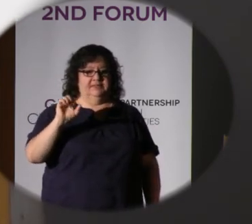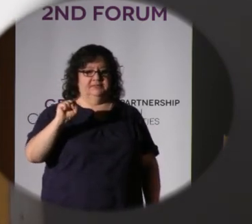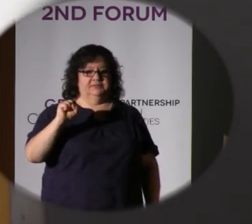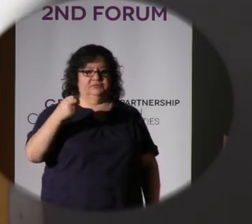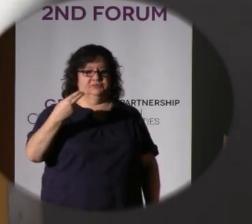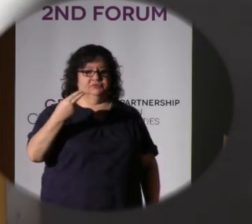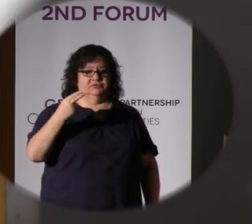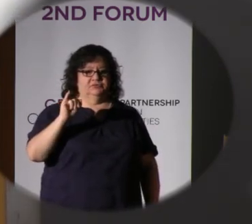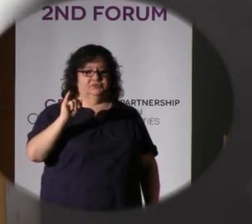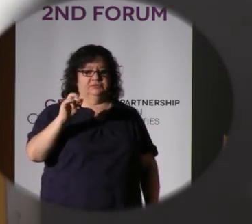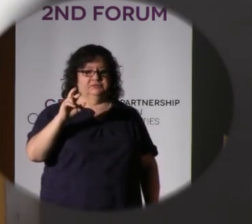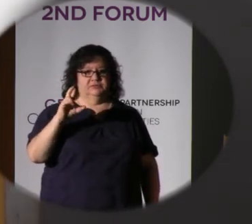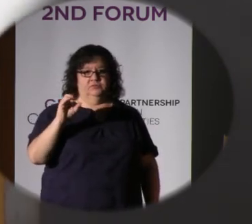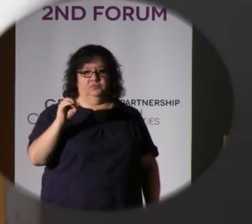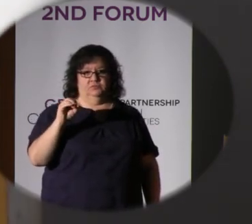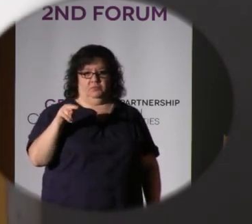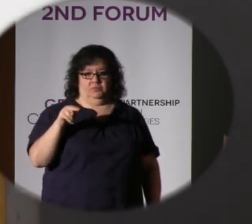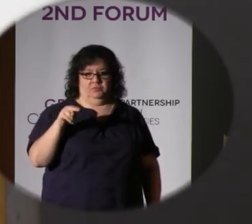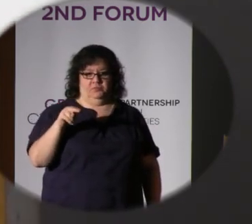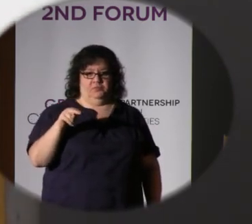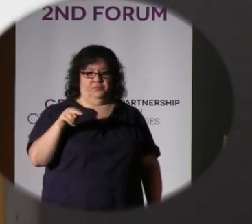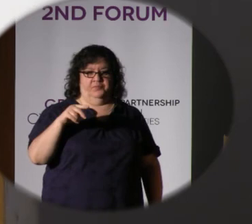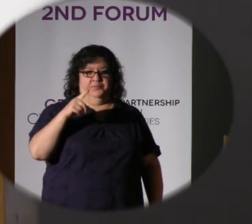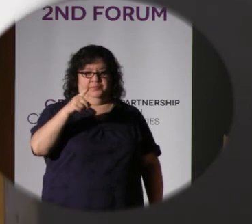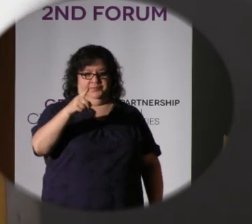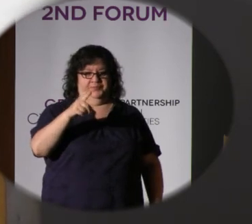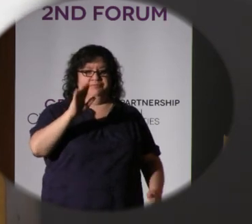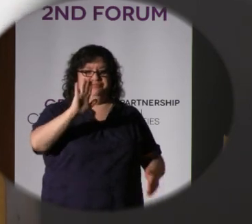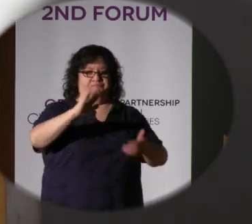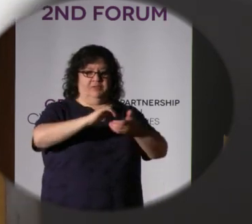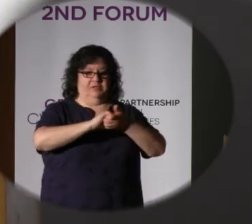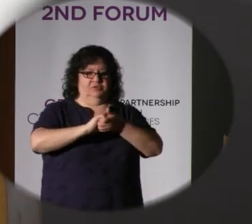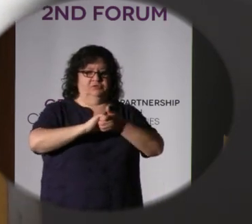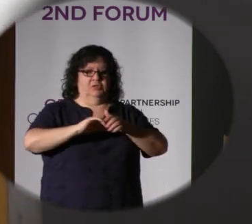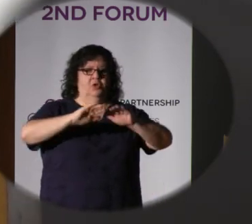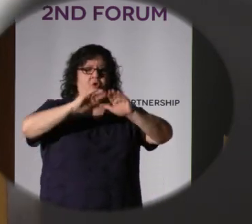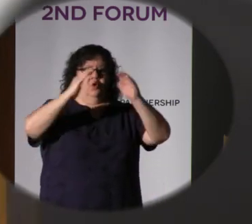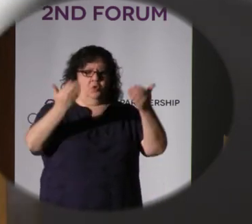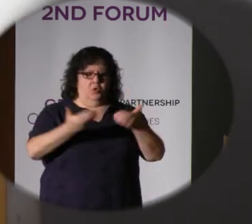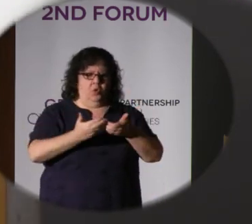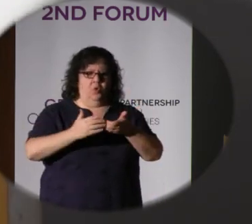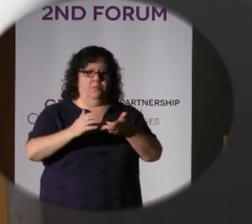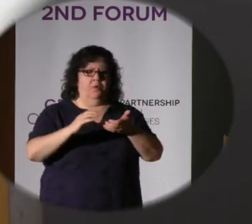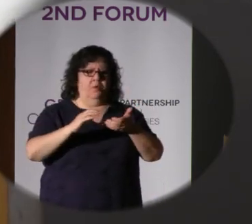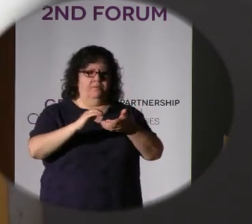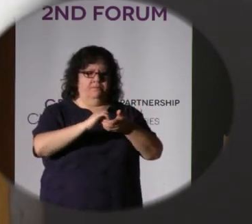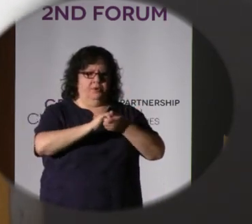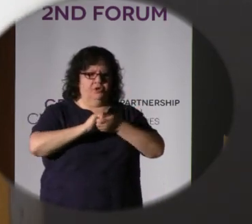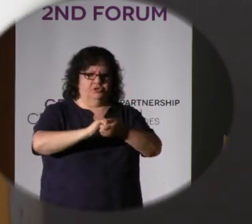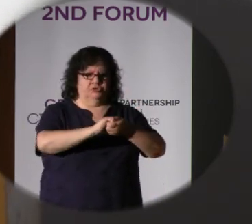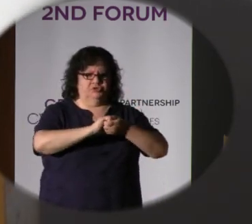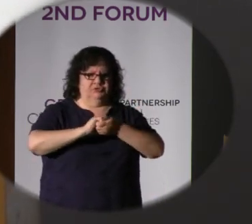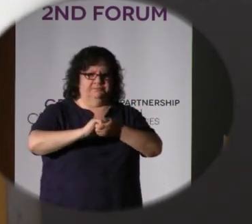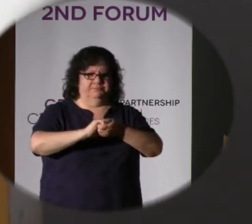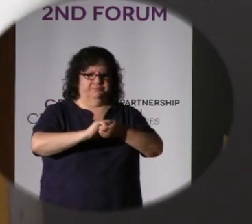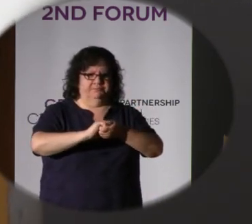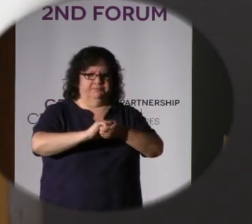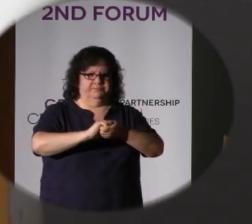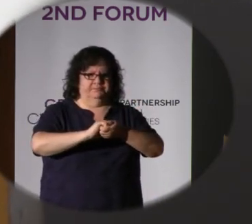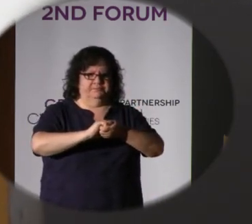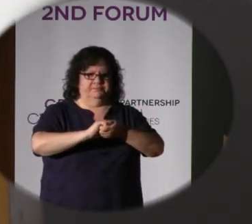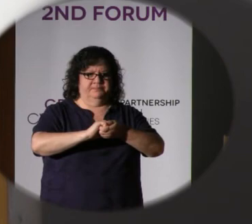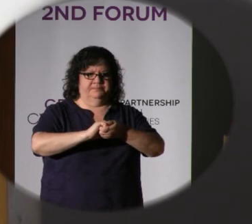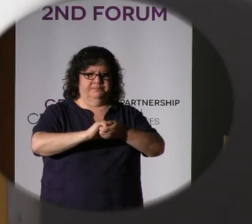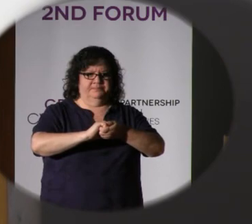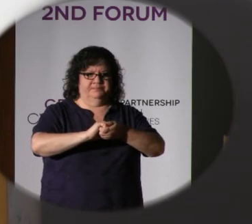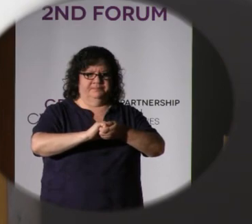or task forces have engaged the private sector. Since we are also resource limited, I'm wondering if anyone's